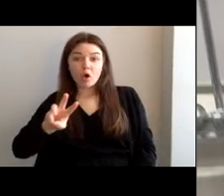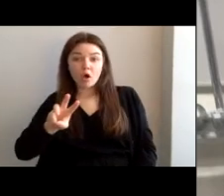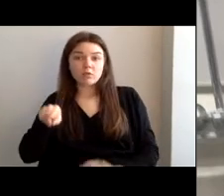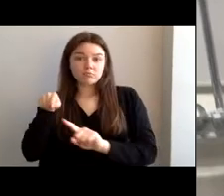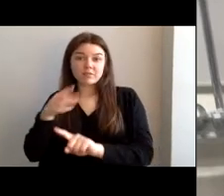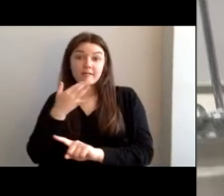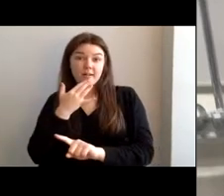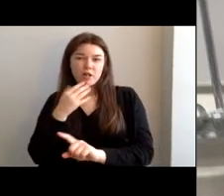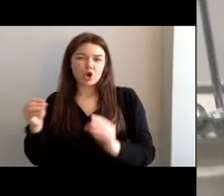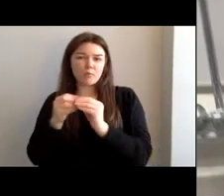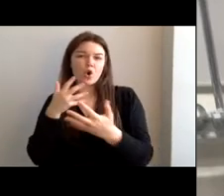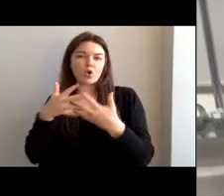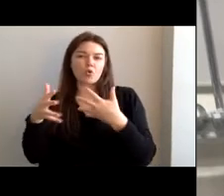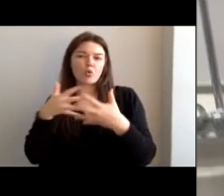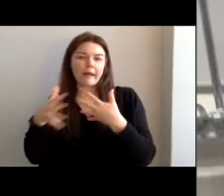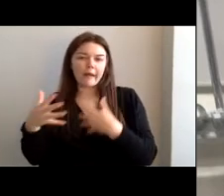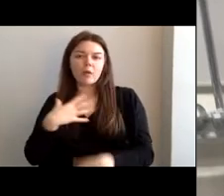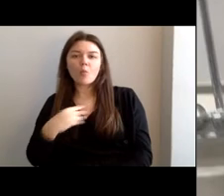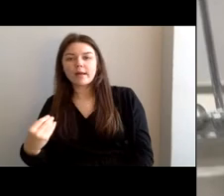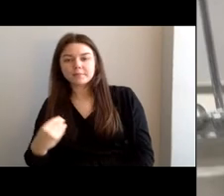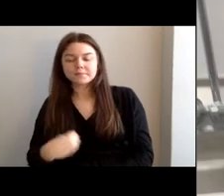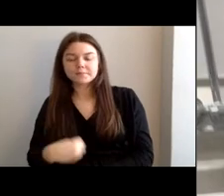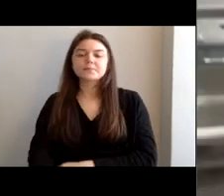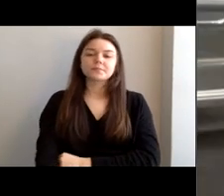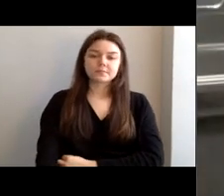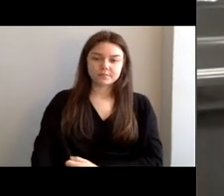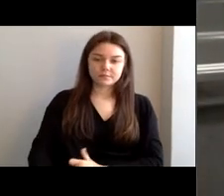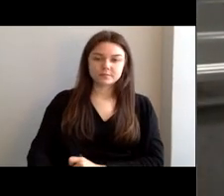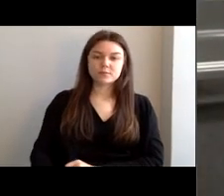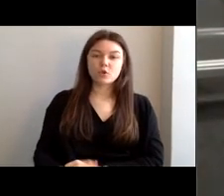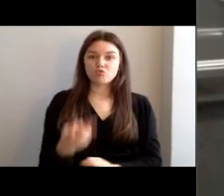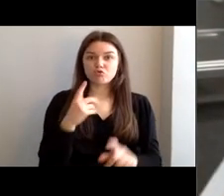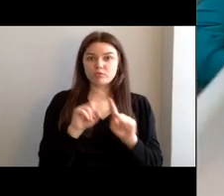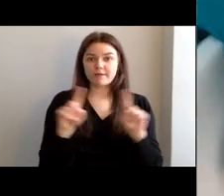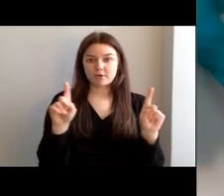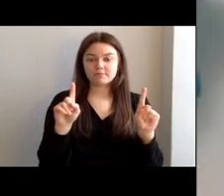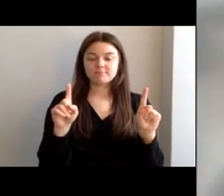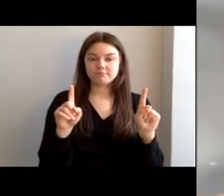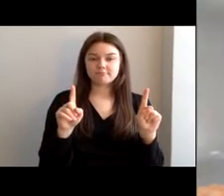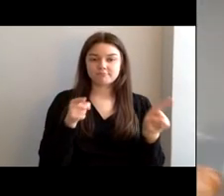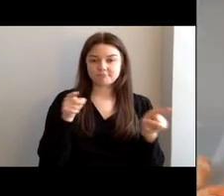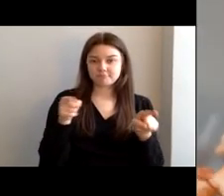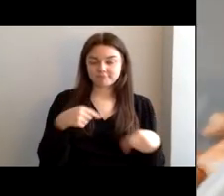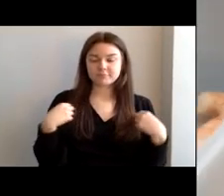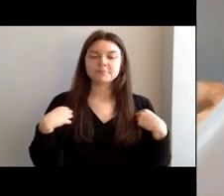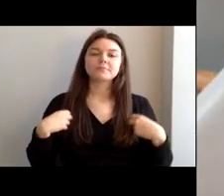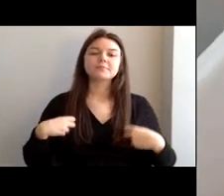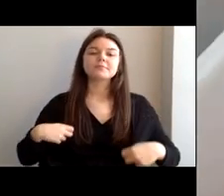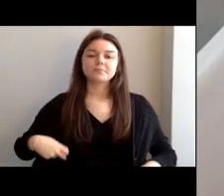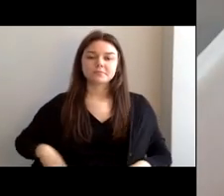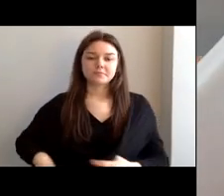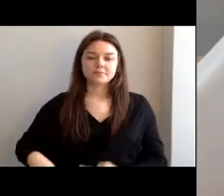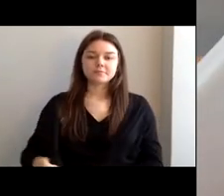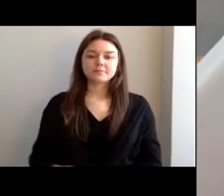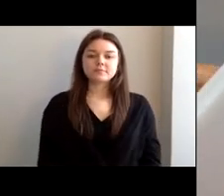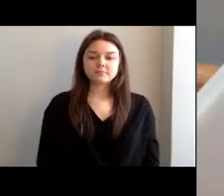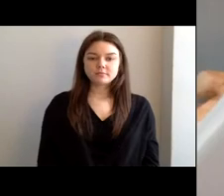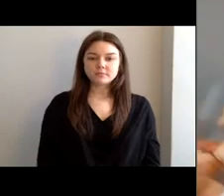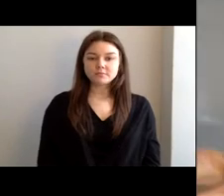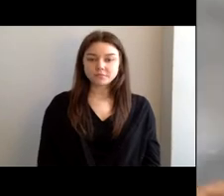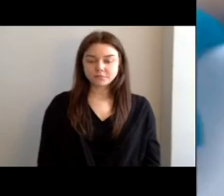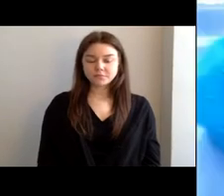color looks grayish to whitish. So those are the two differences between a cooked and a raw. So before I start the